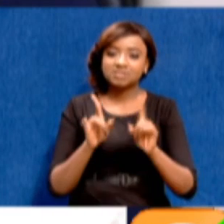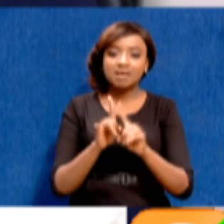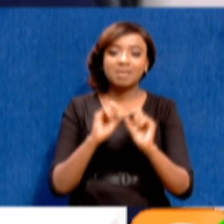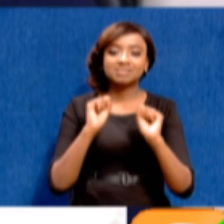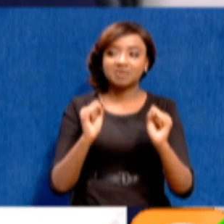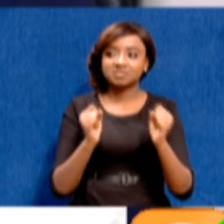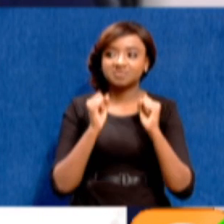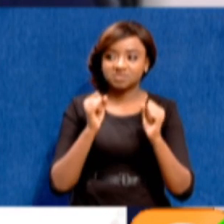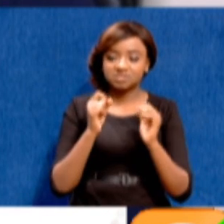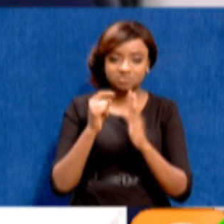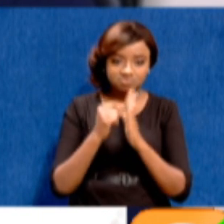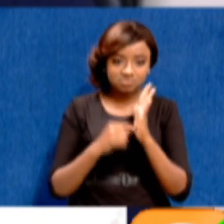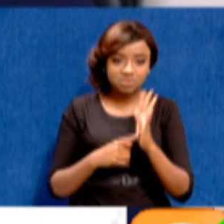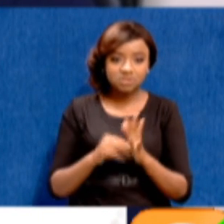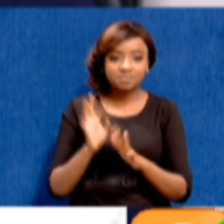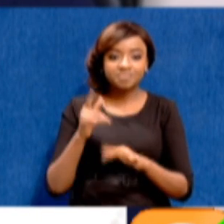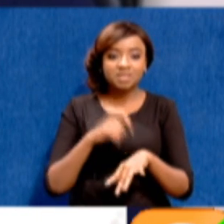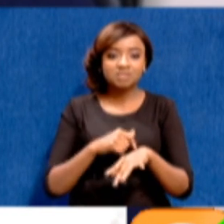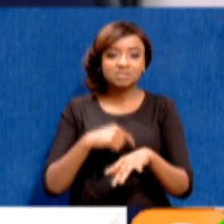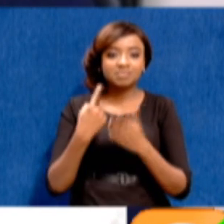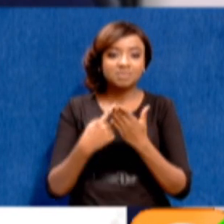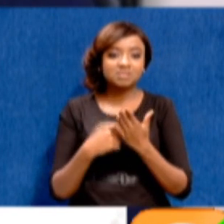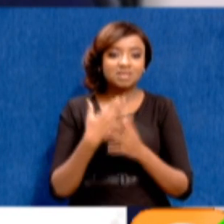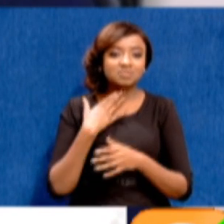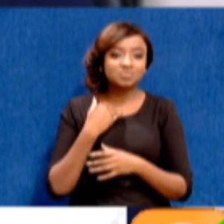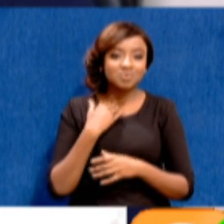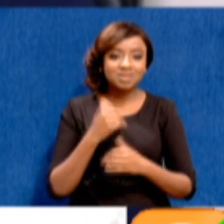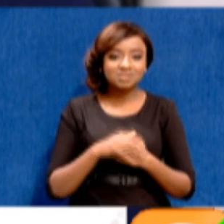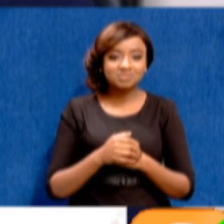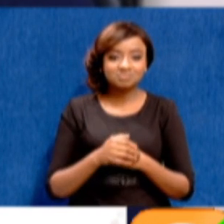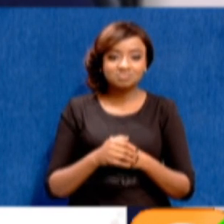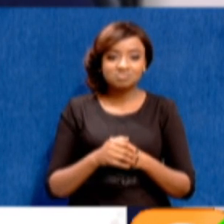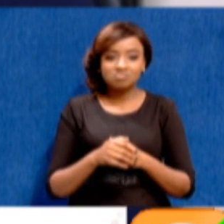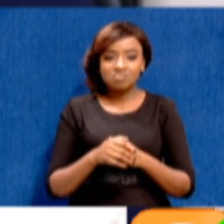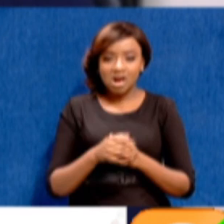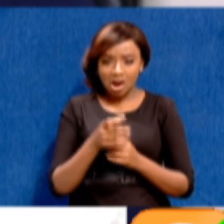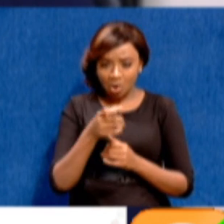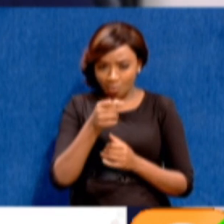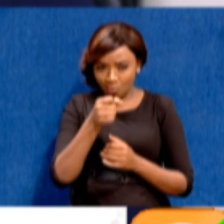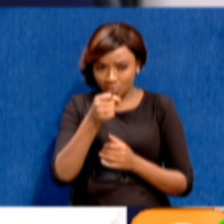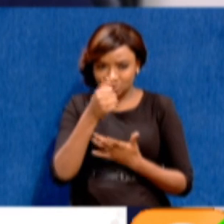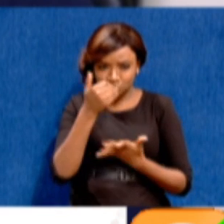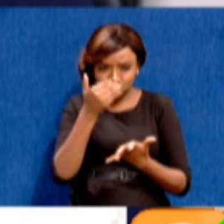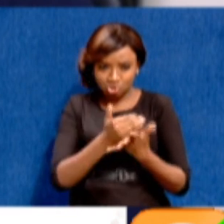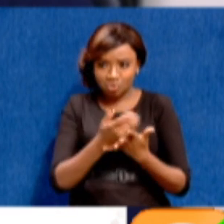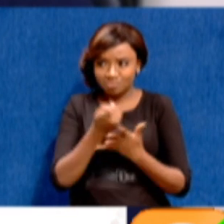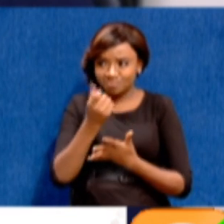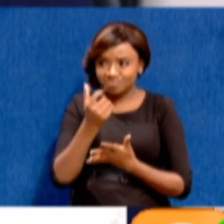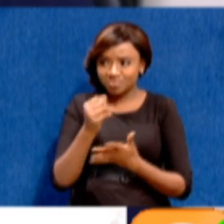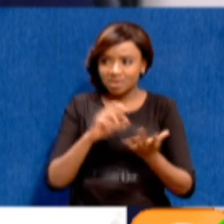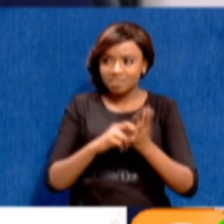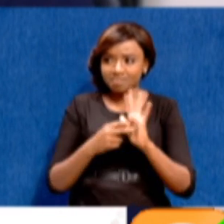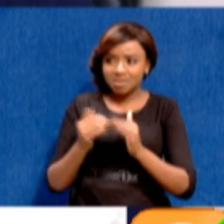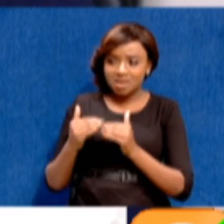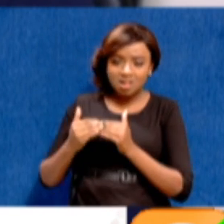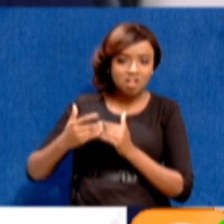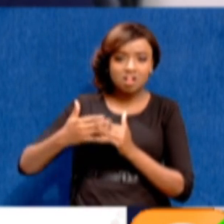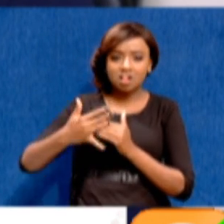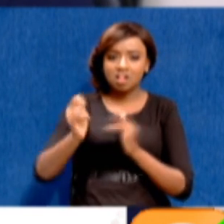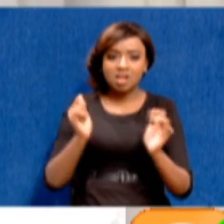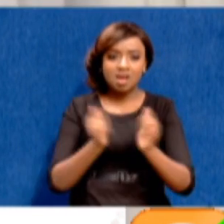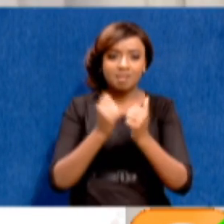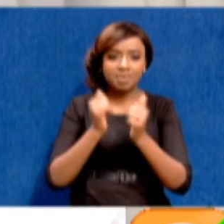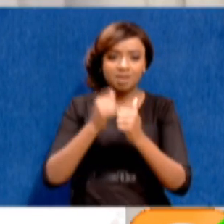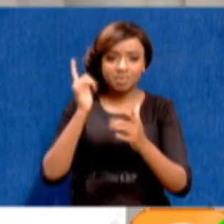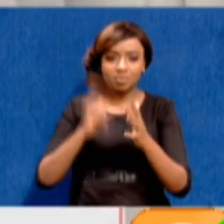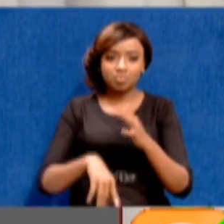measure." When you talk about a temporary hold, how long will this be? And in the interim period, what will